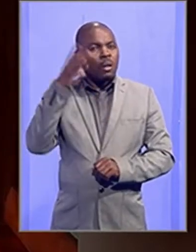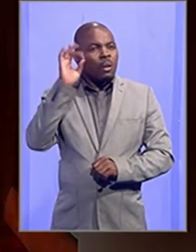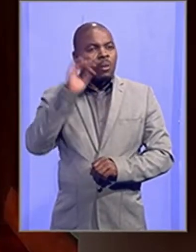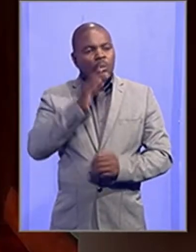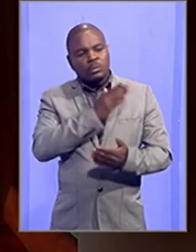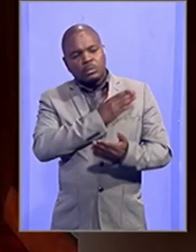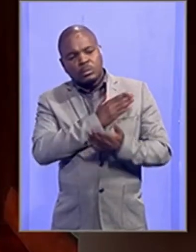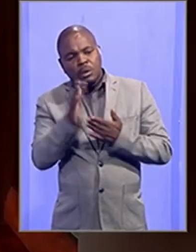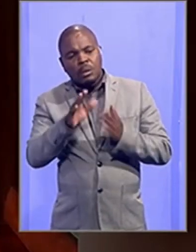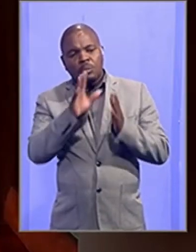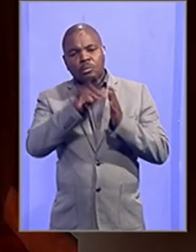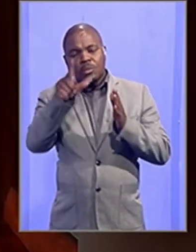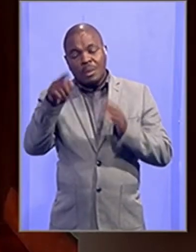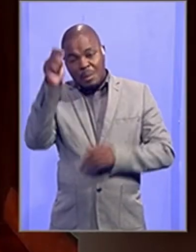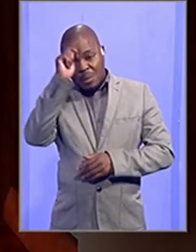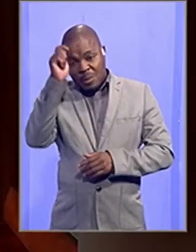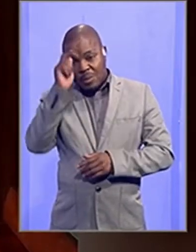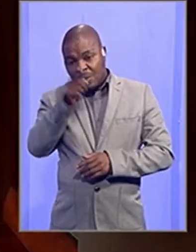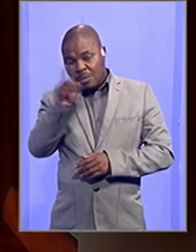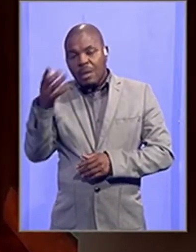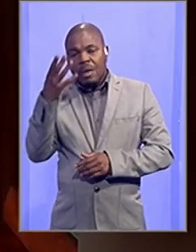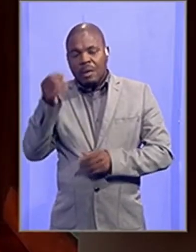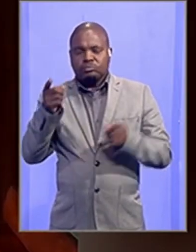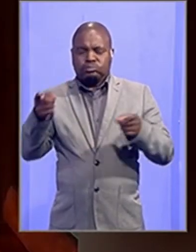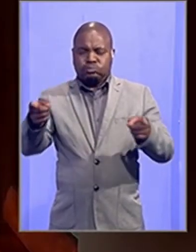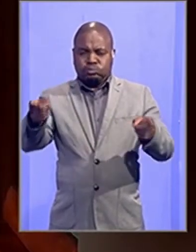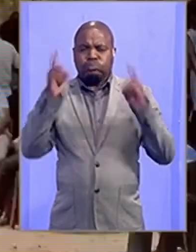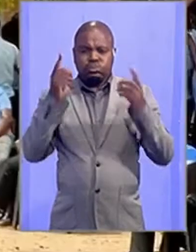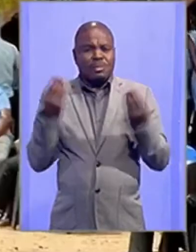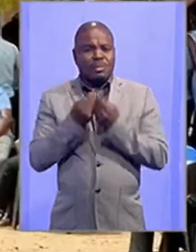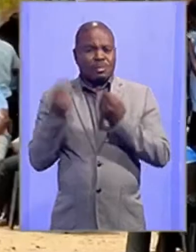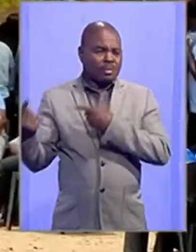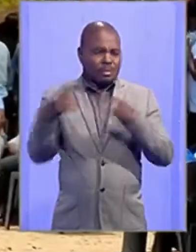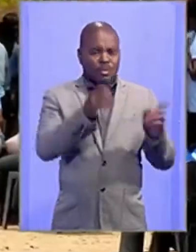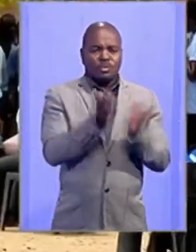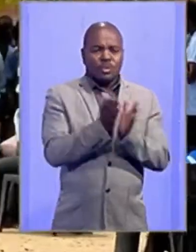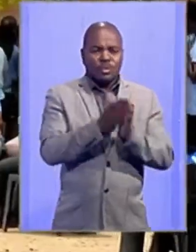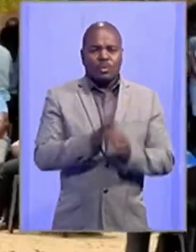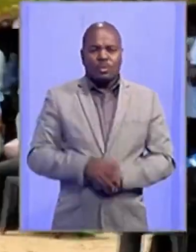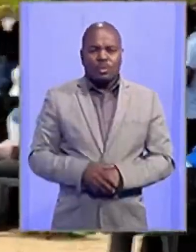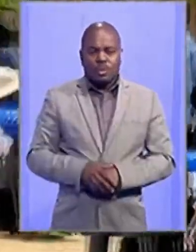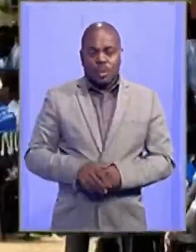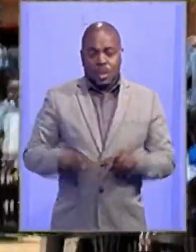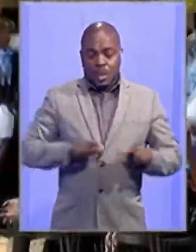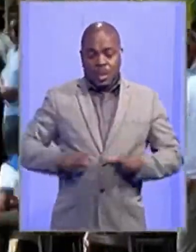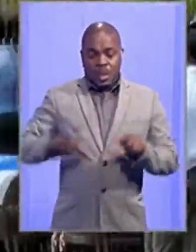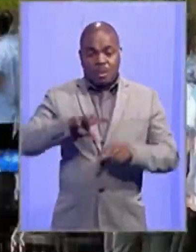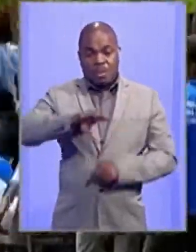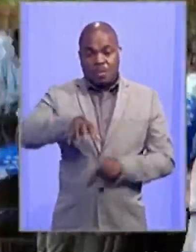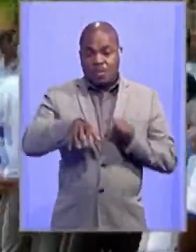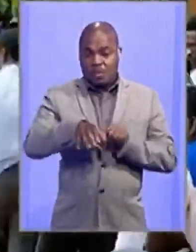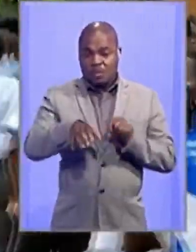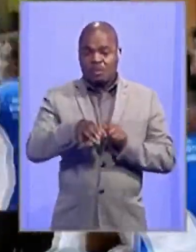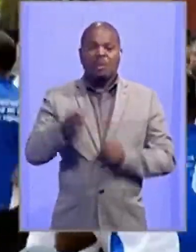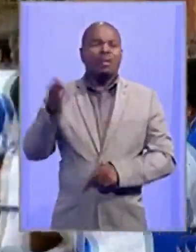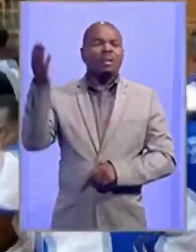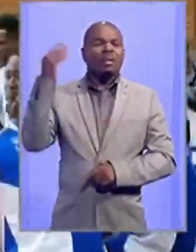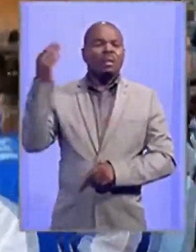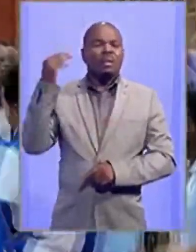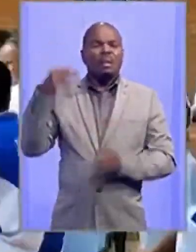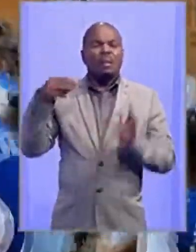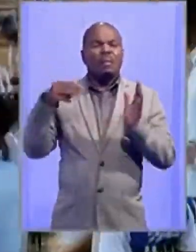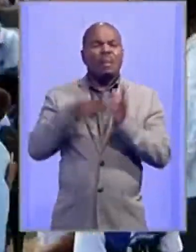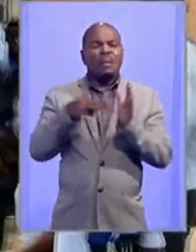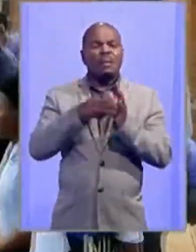some of these learners, especially boys, are carrying dangerous weapons to school. Province ya Limpopo ga se a šoma ga botse go dipoelo